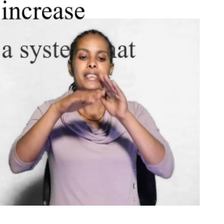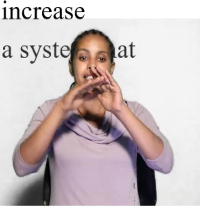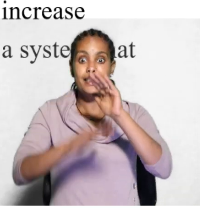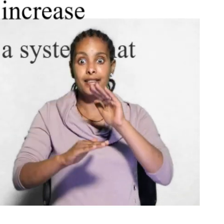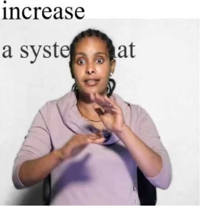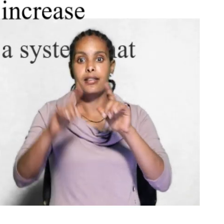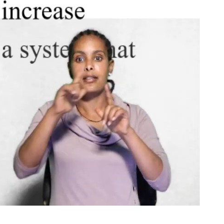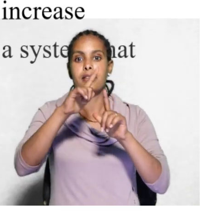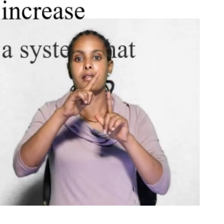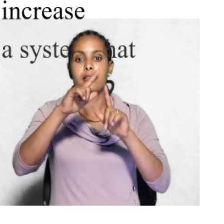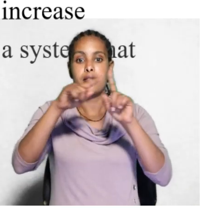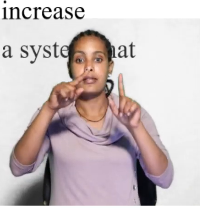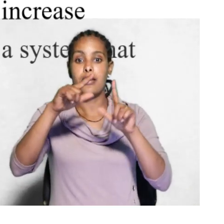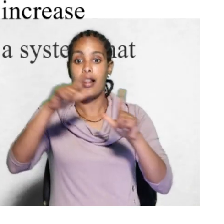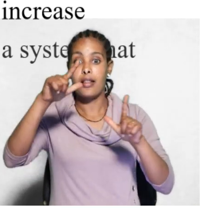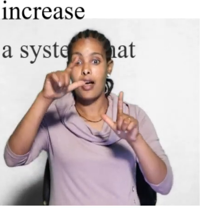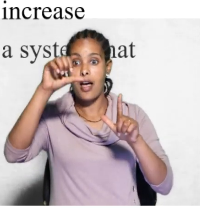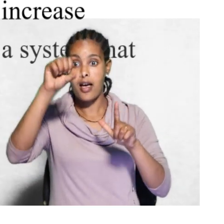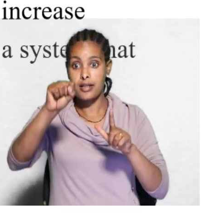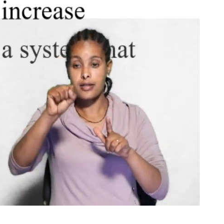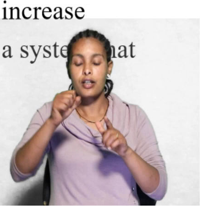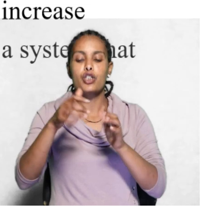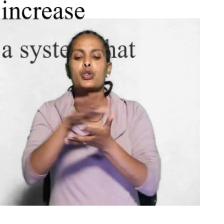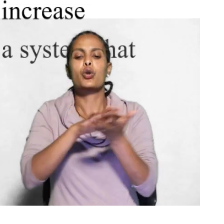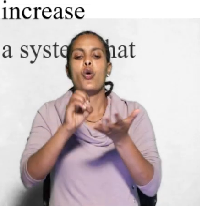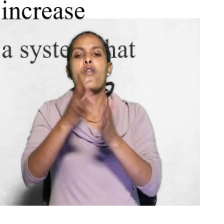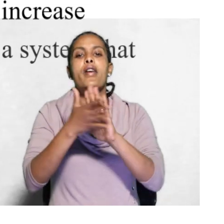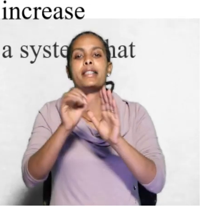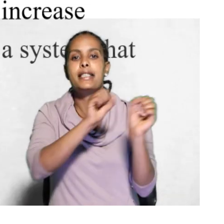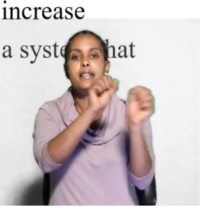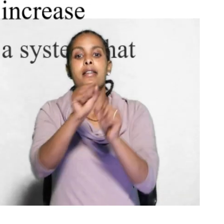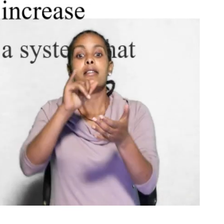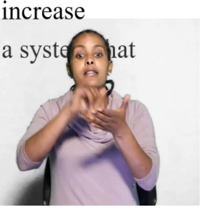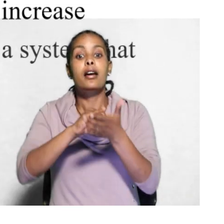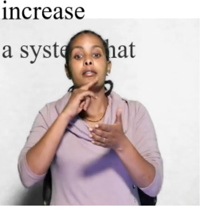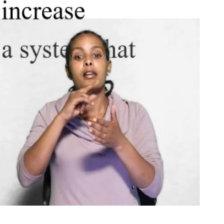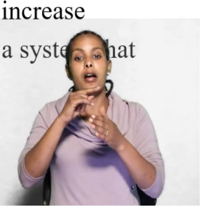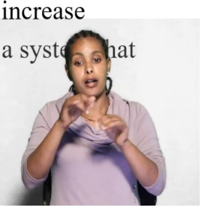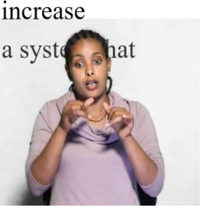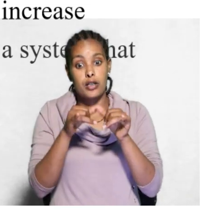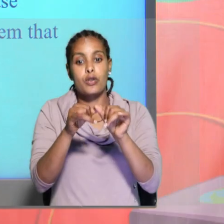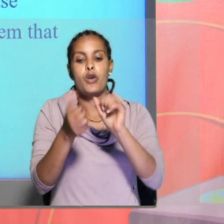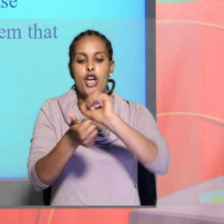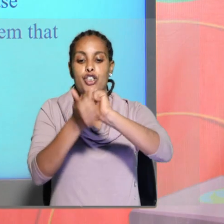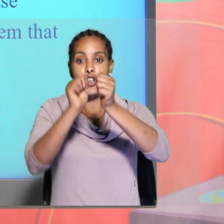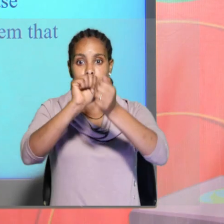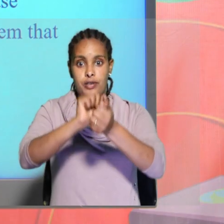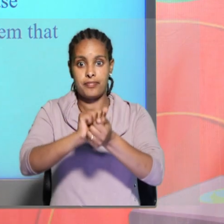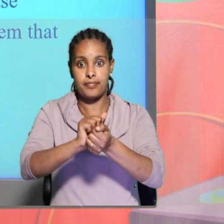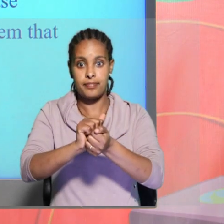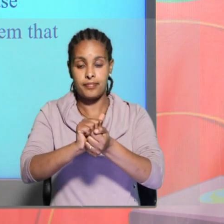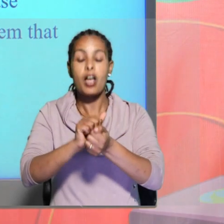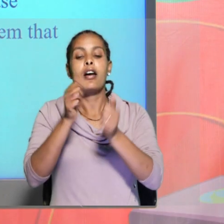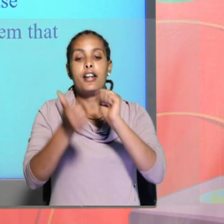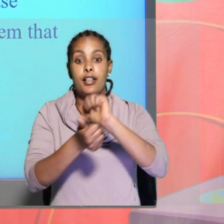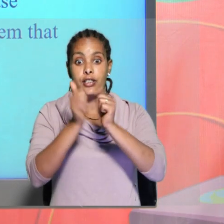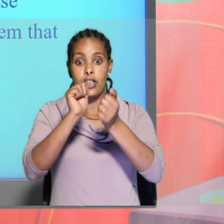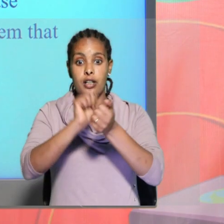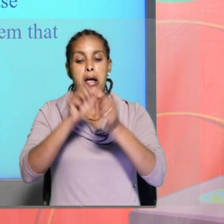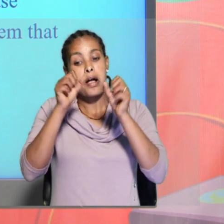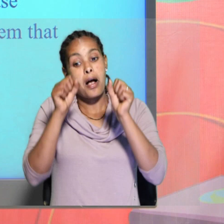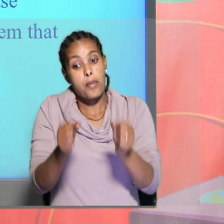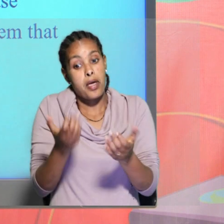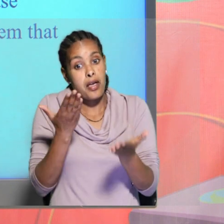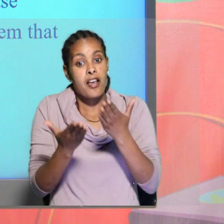delta S is less than 0 in disorder of a system that undergoes a change. The change can